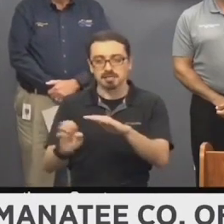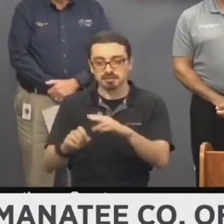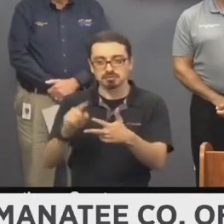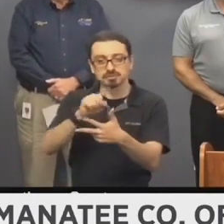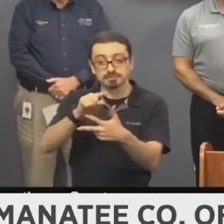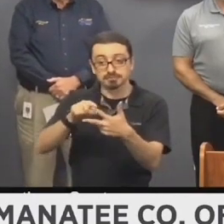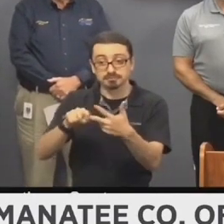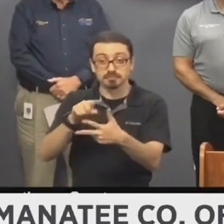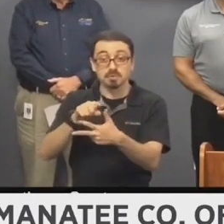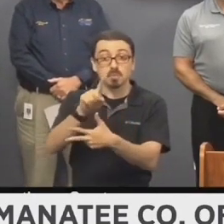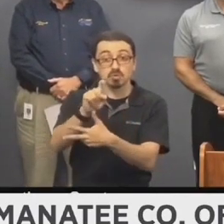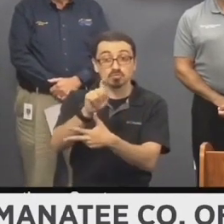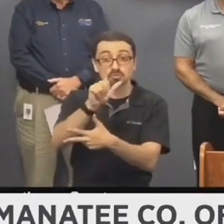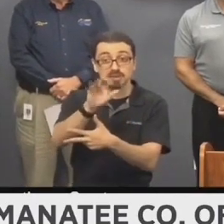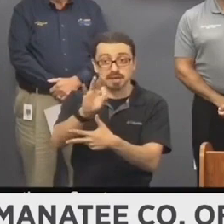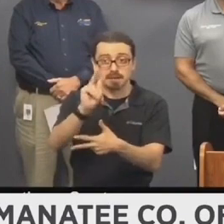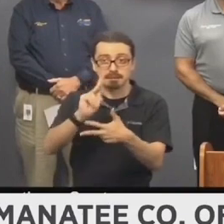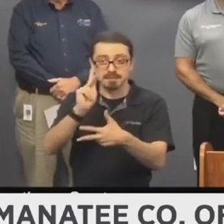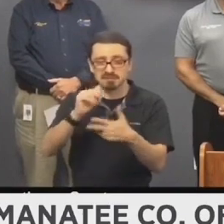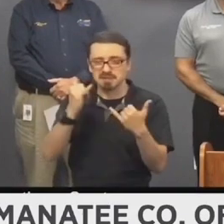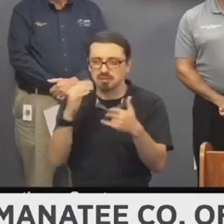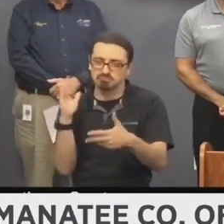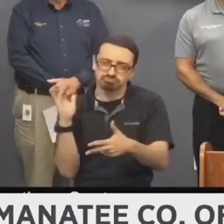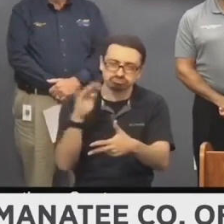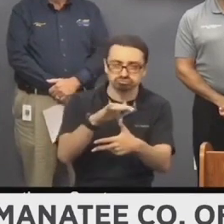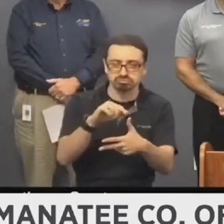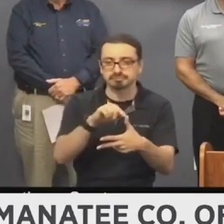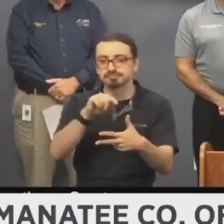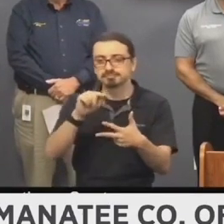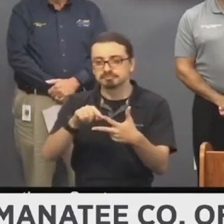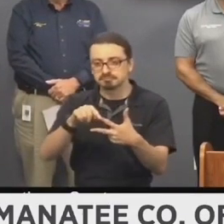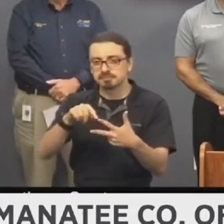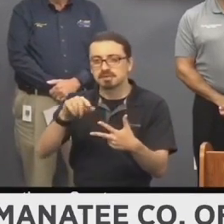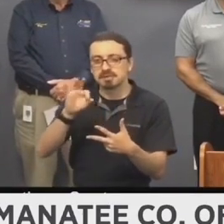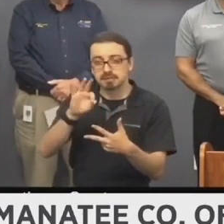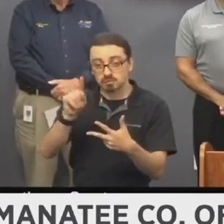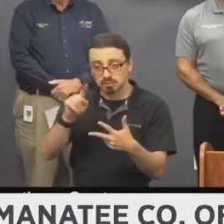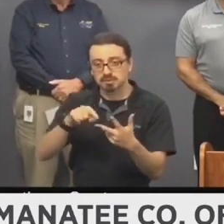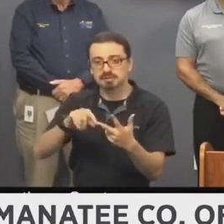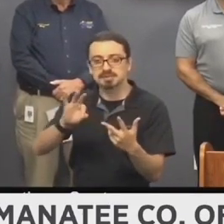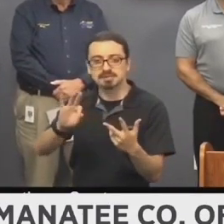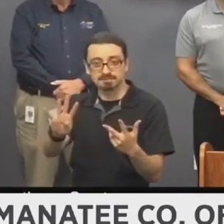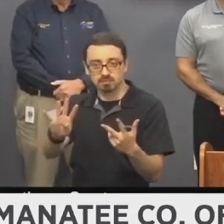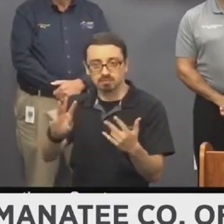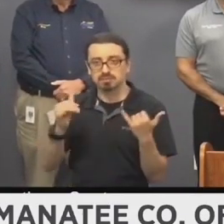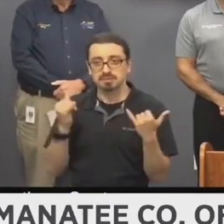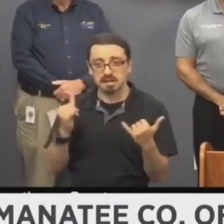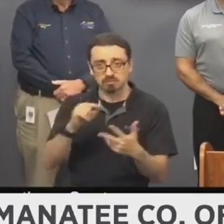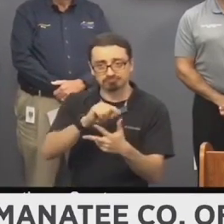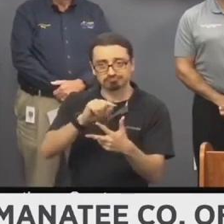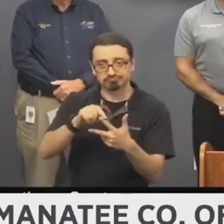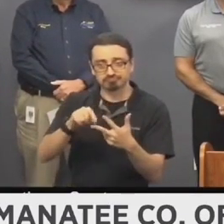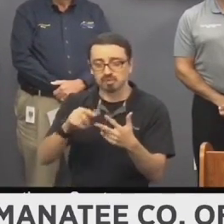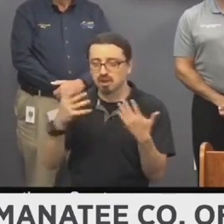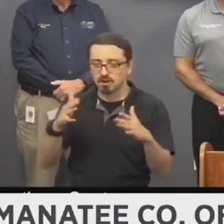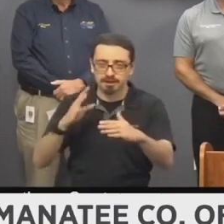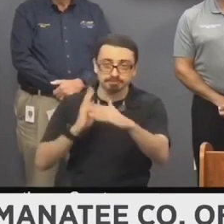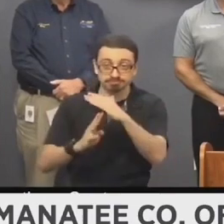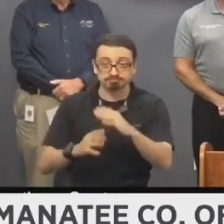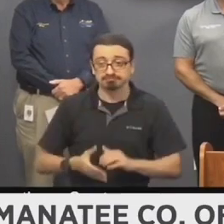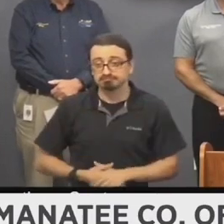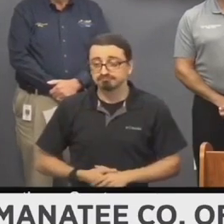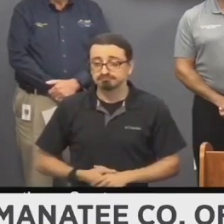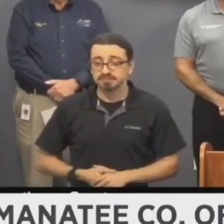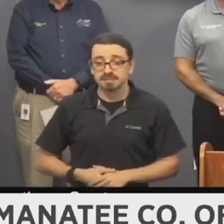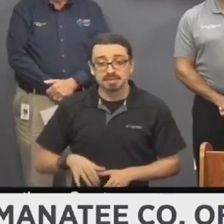129 evacuees. There are 91 evacuees at Mills and 94 at Miller. Please, again, if you have not